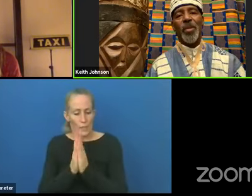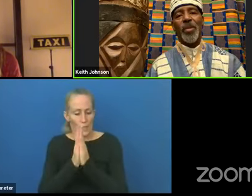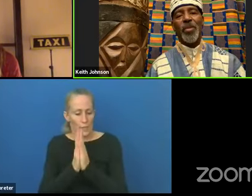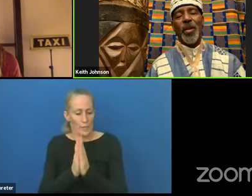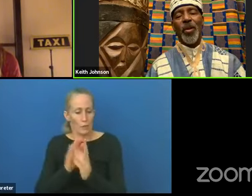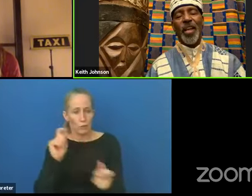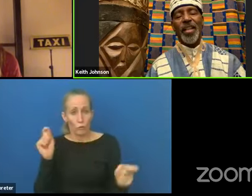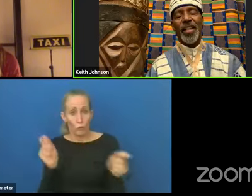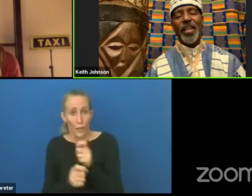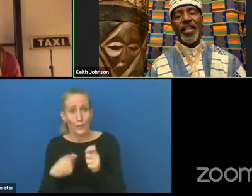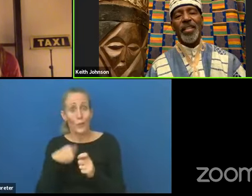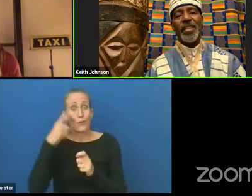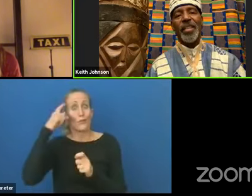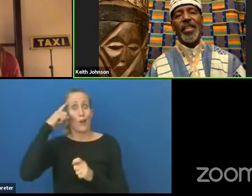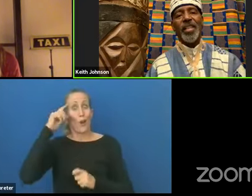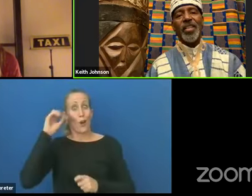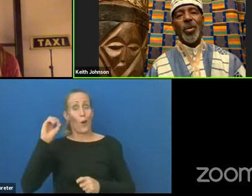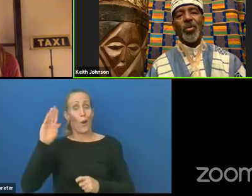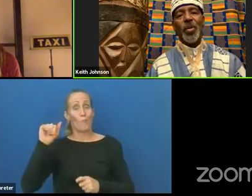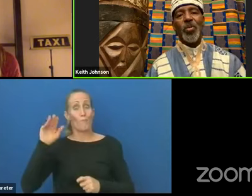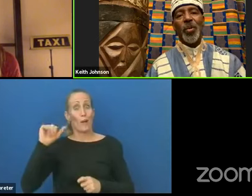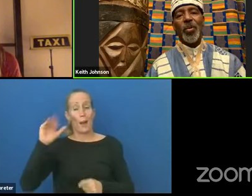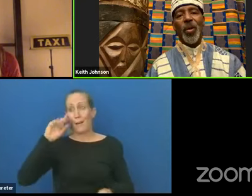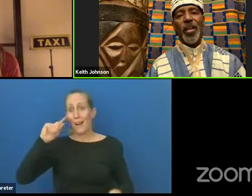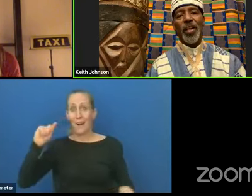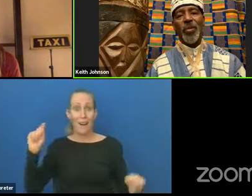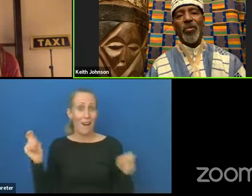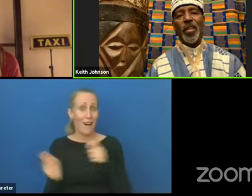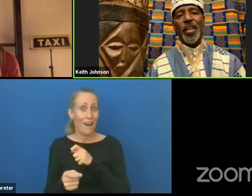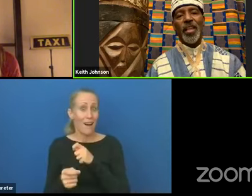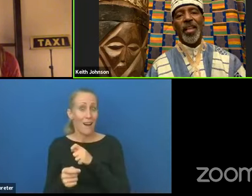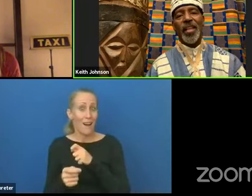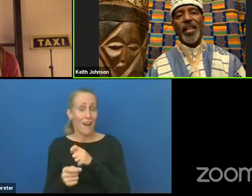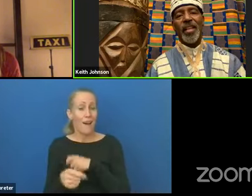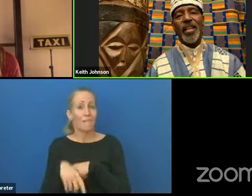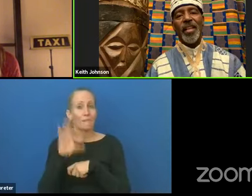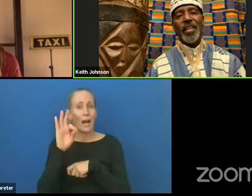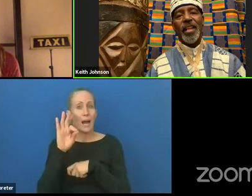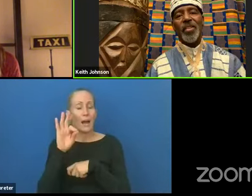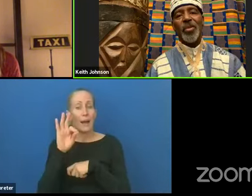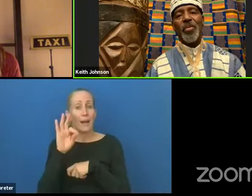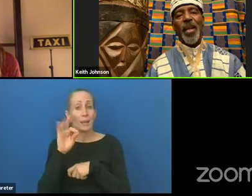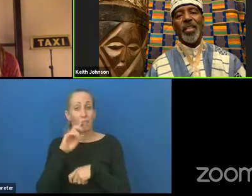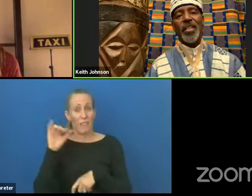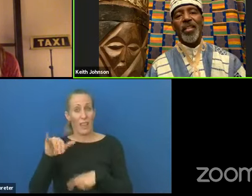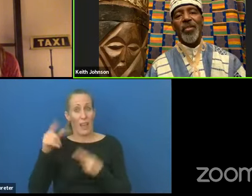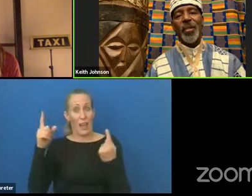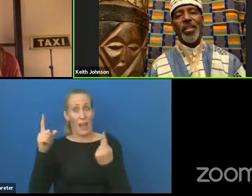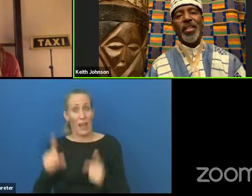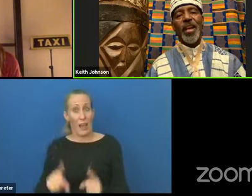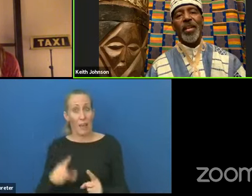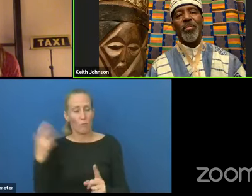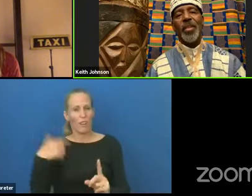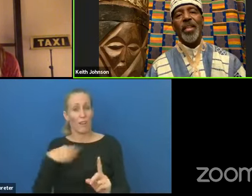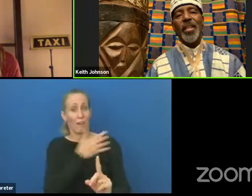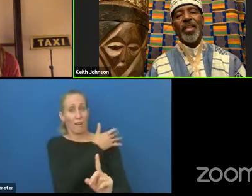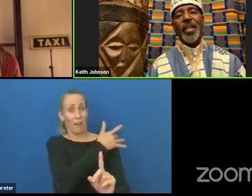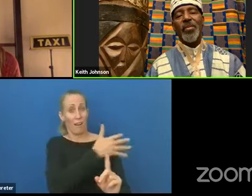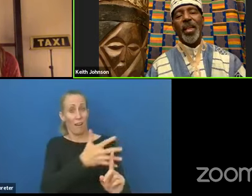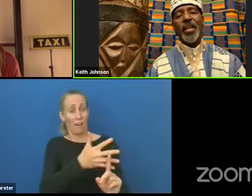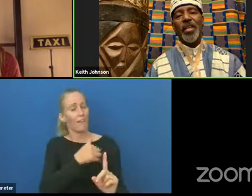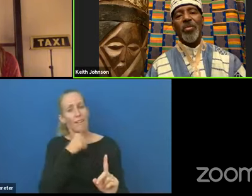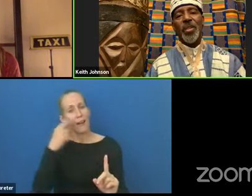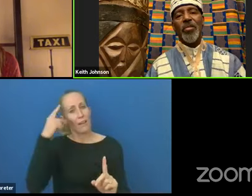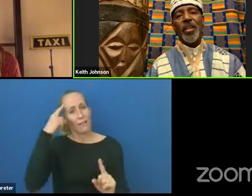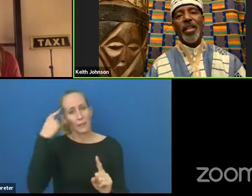with Obama, but all that did is show people where they were really thinking not so positive all the time.